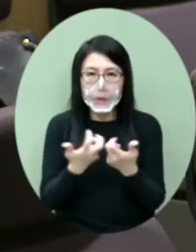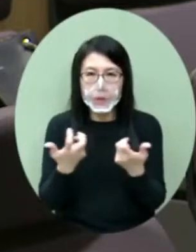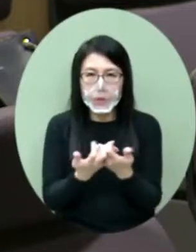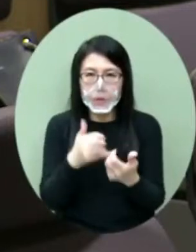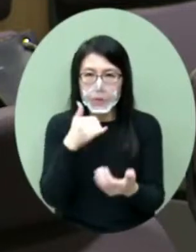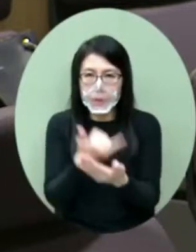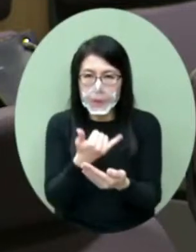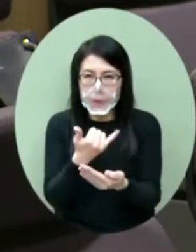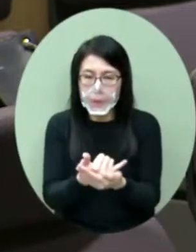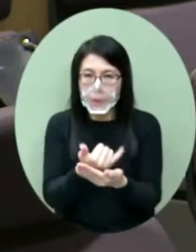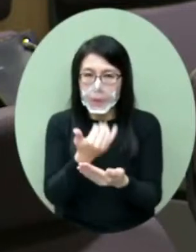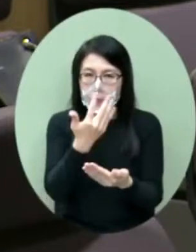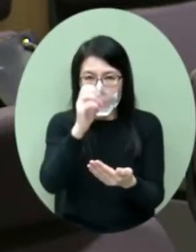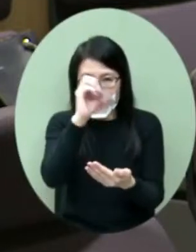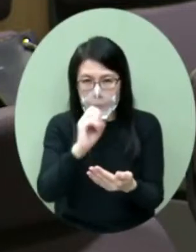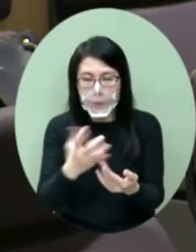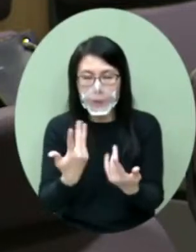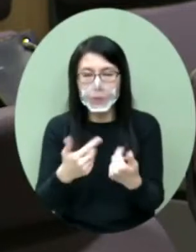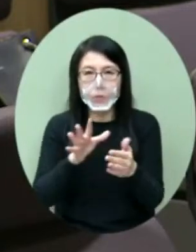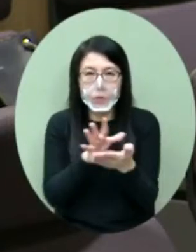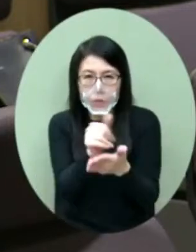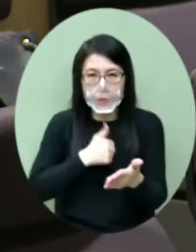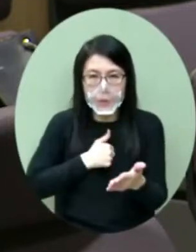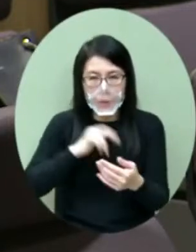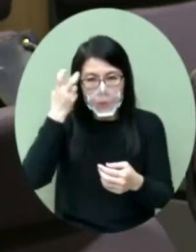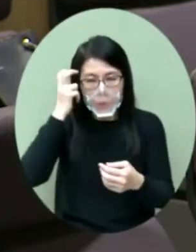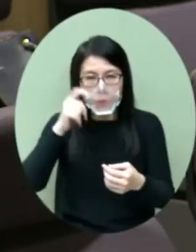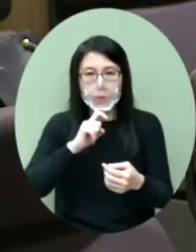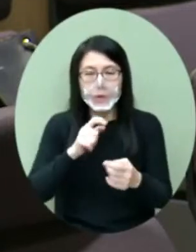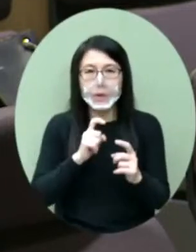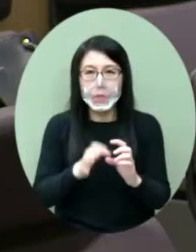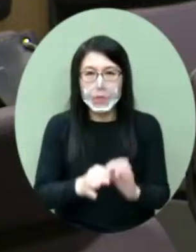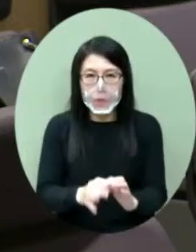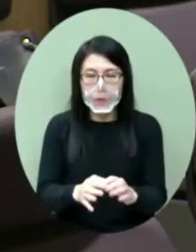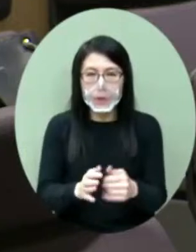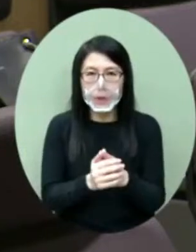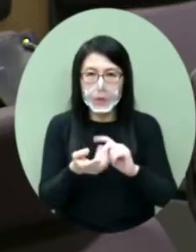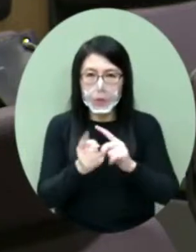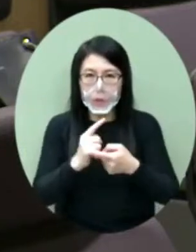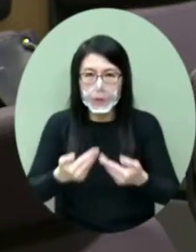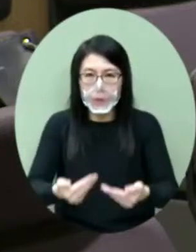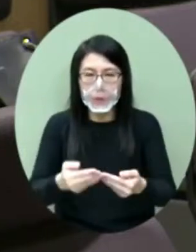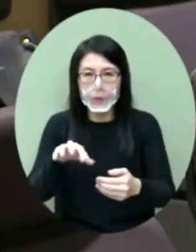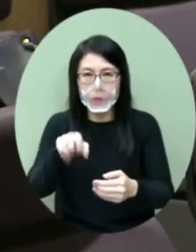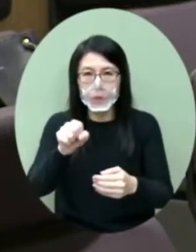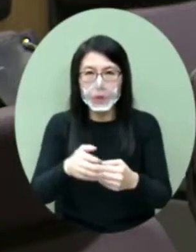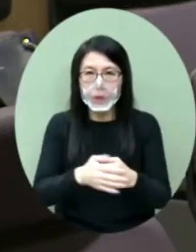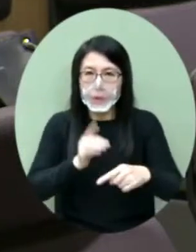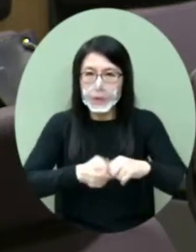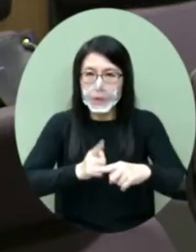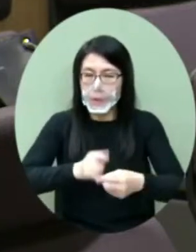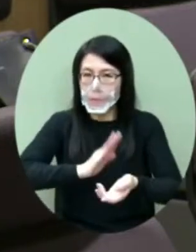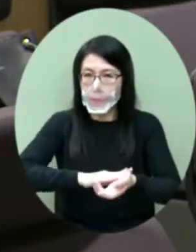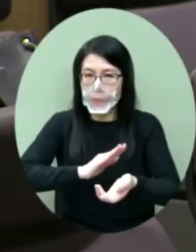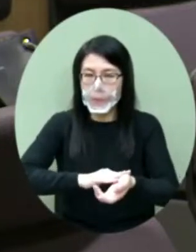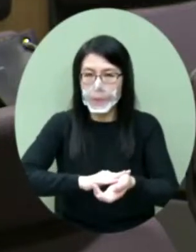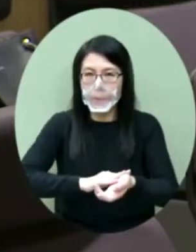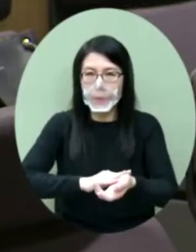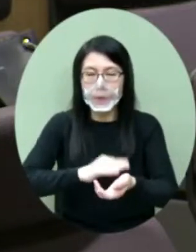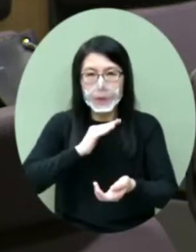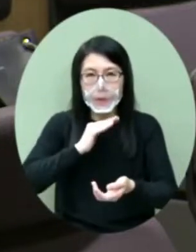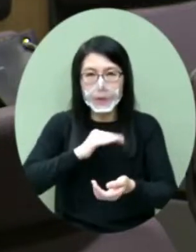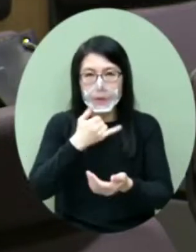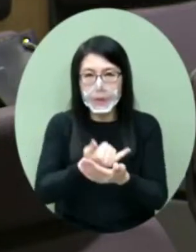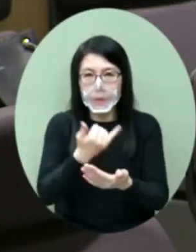administration consider when calculating the mortality rate, you will use the expert projection instead of the